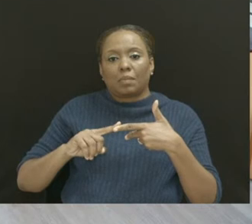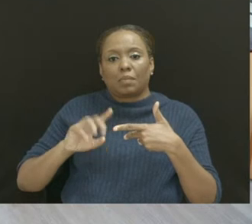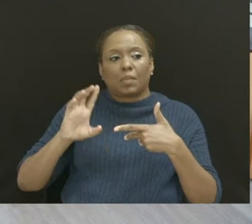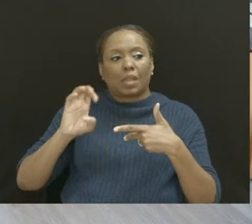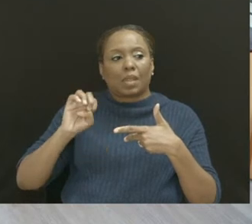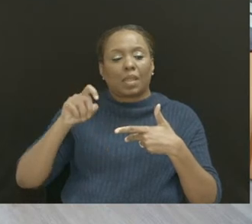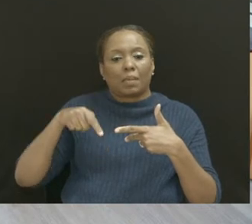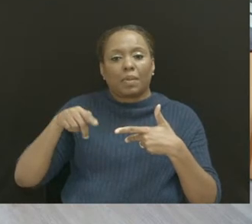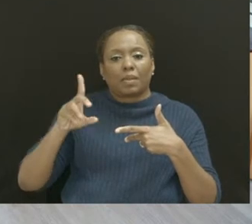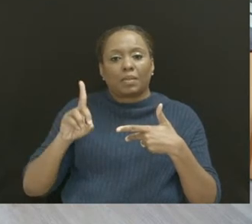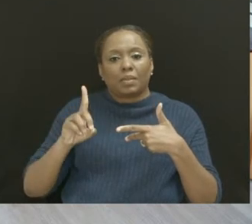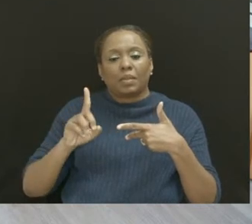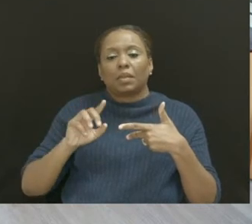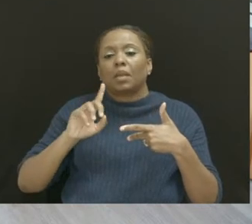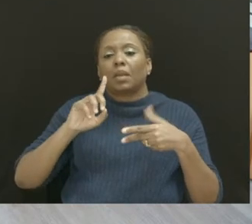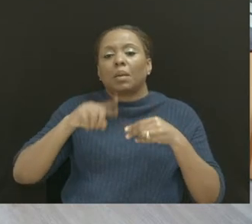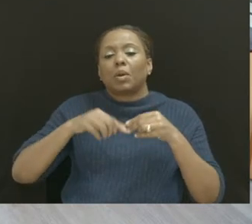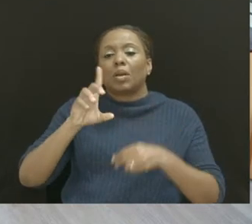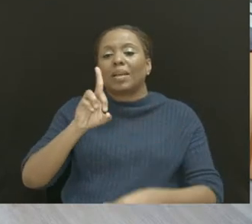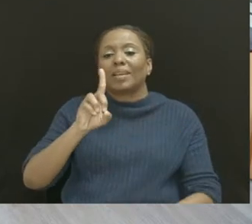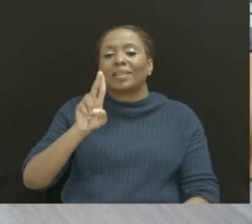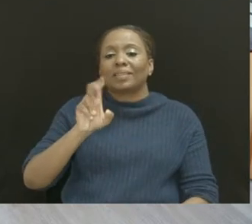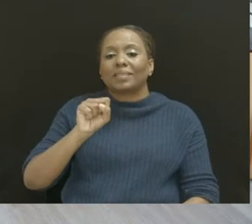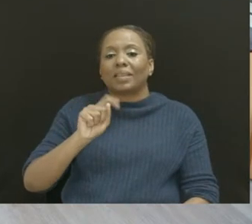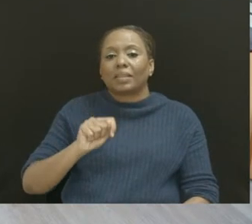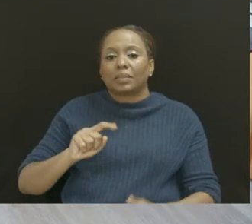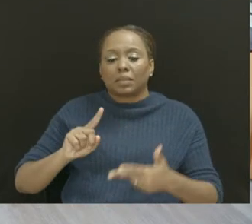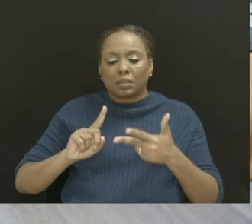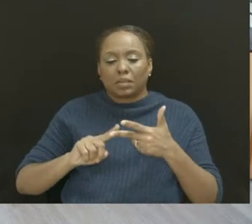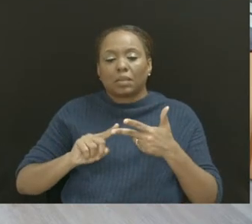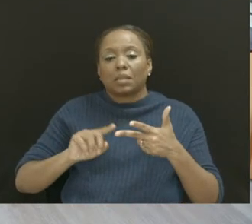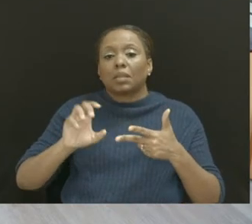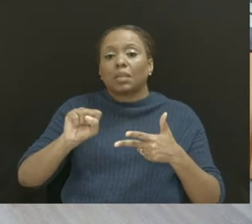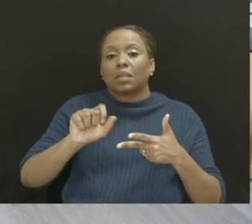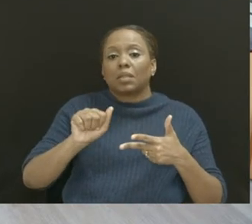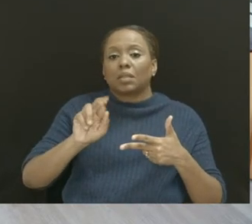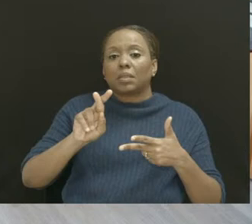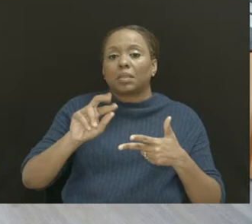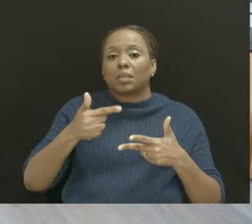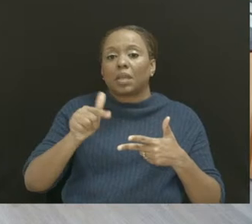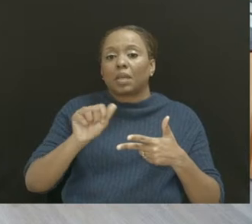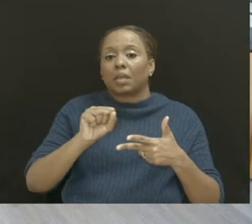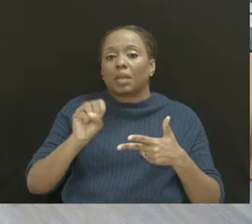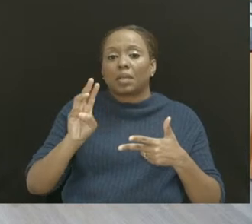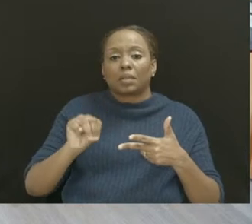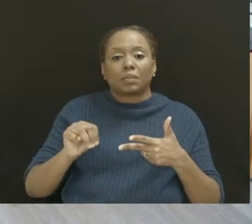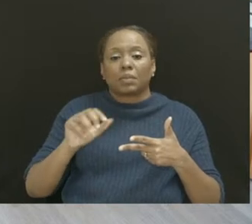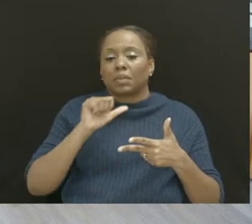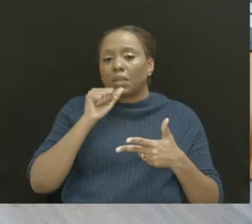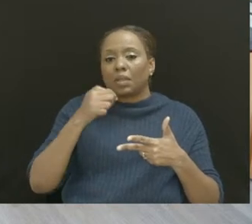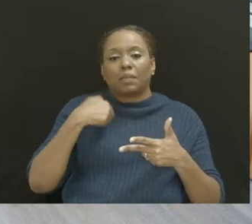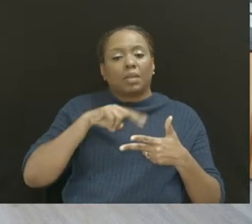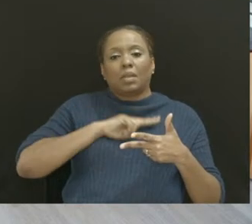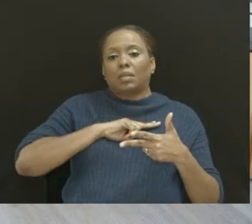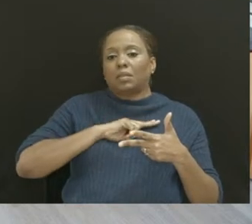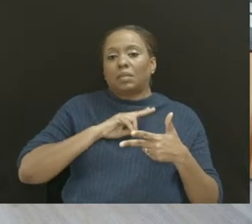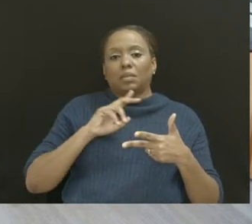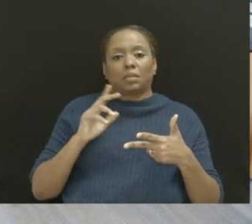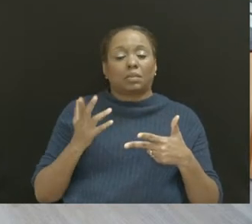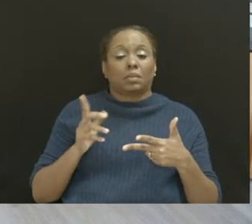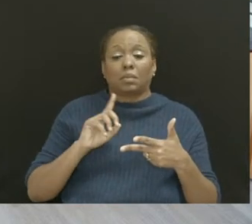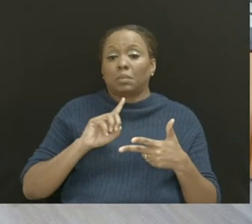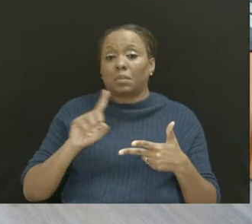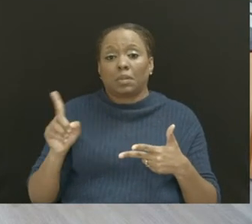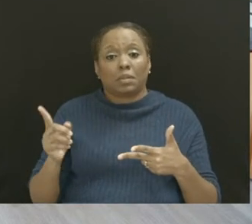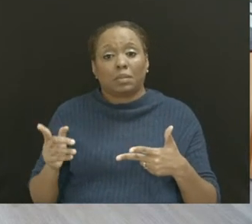complaints, dust pollution. And the sargassum seaweed, I don't think that falls smack in our ministry, but if it